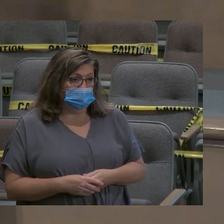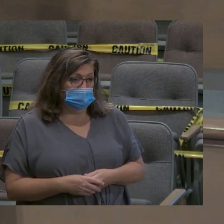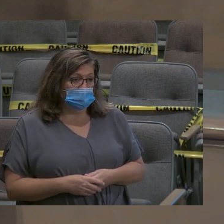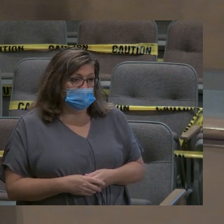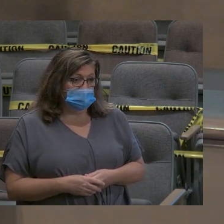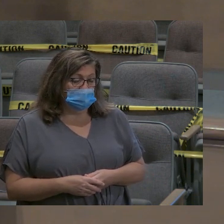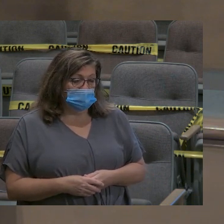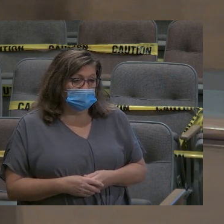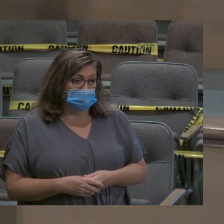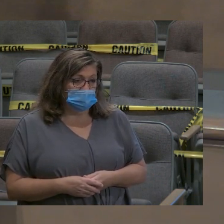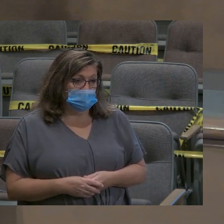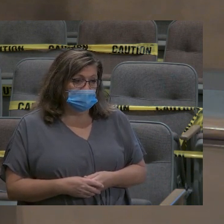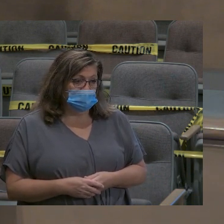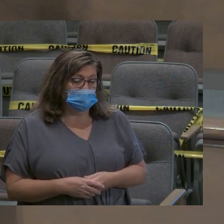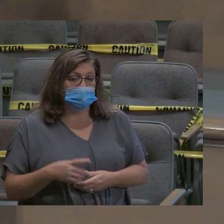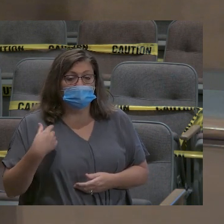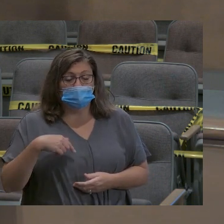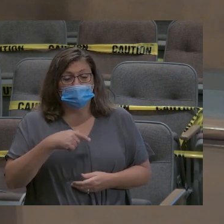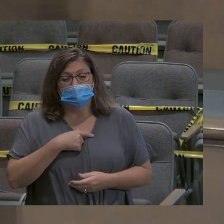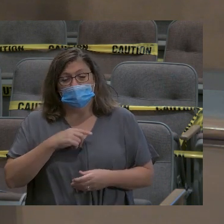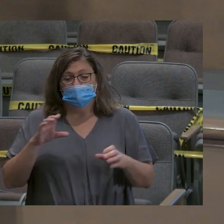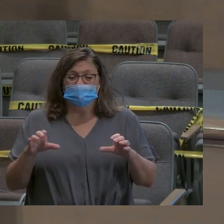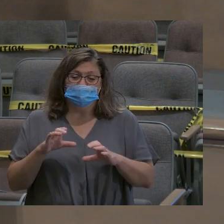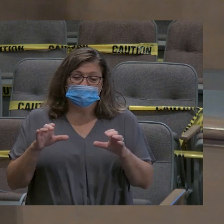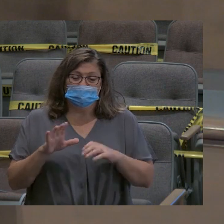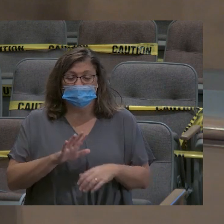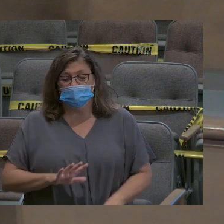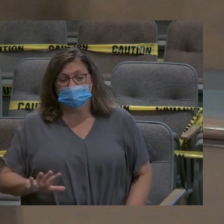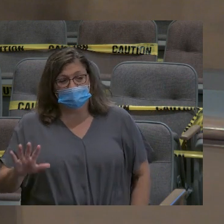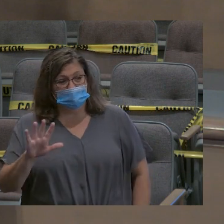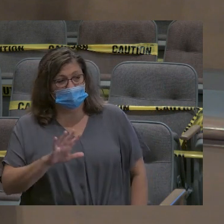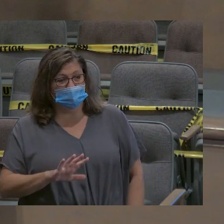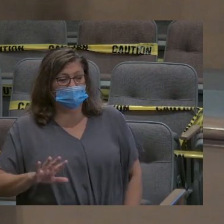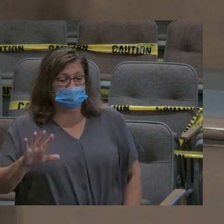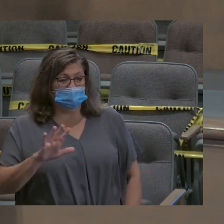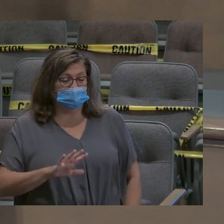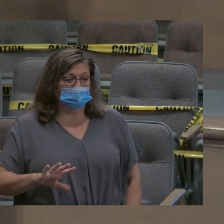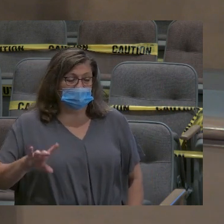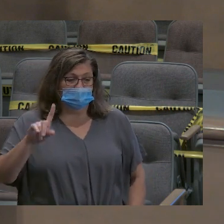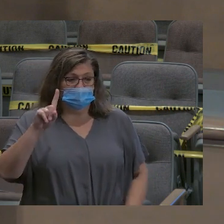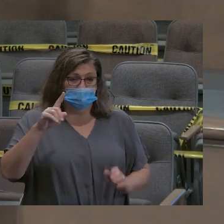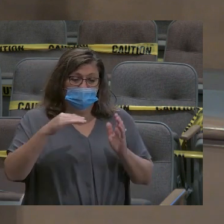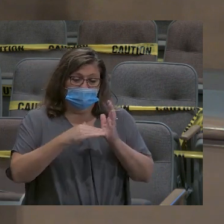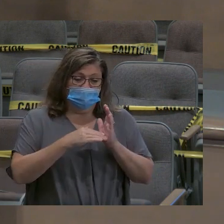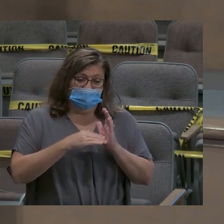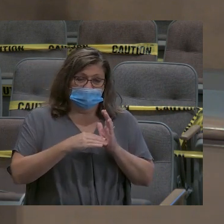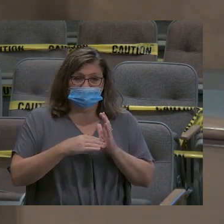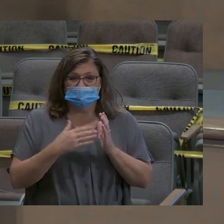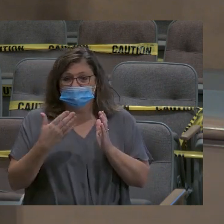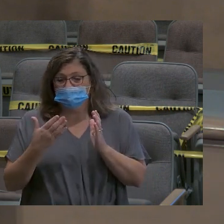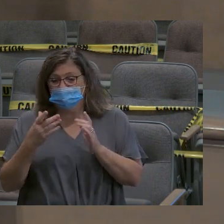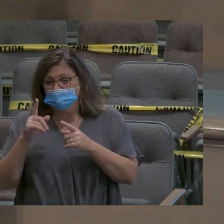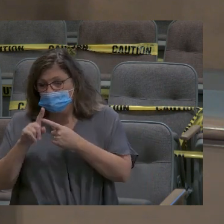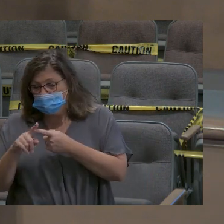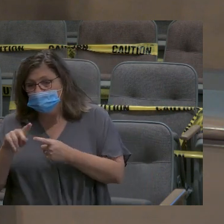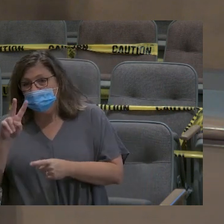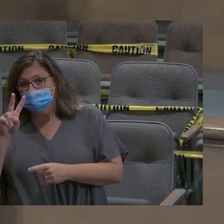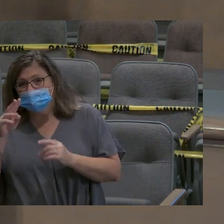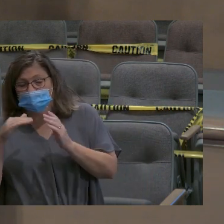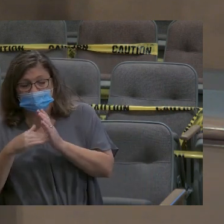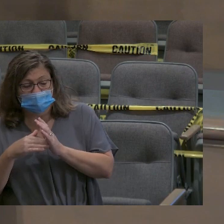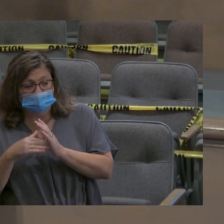doing in the neighborhood of about 1,000 to 2,000. It's more